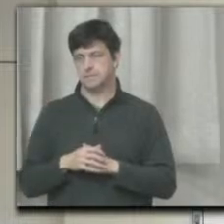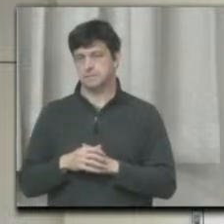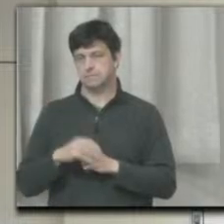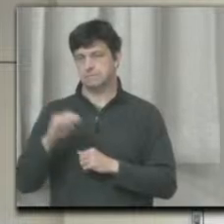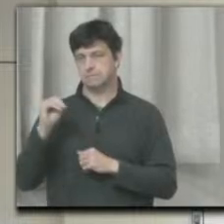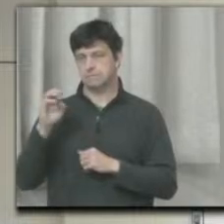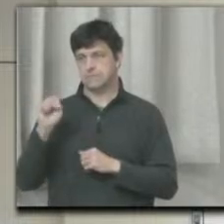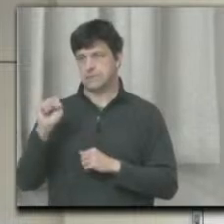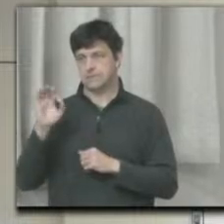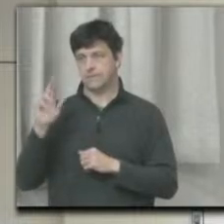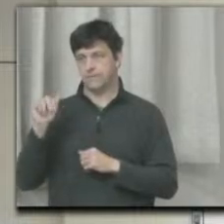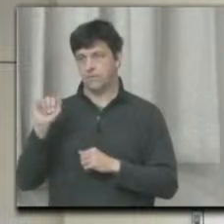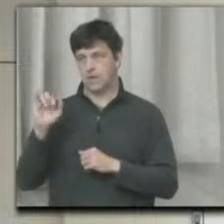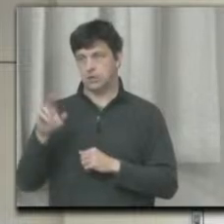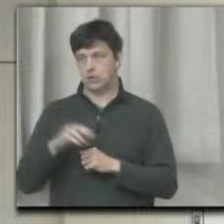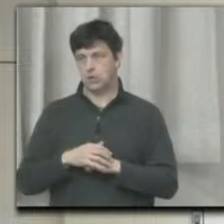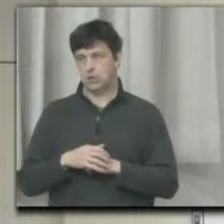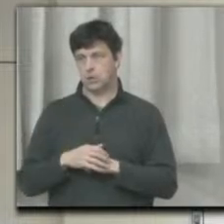Mrs. Frazier.